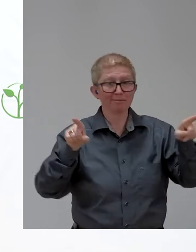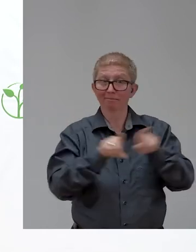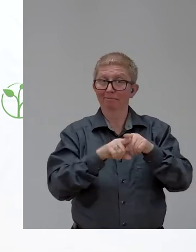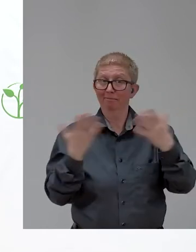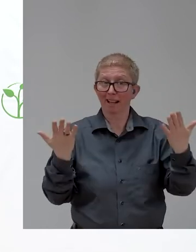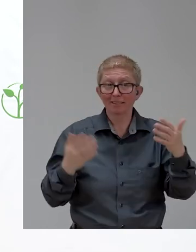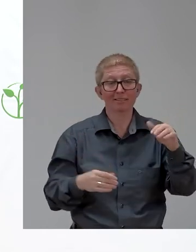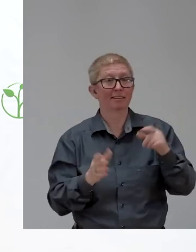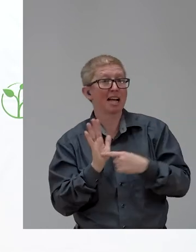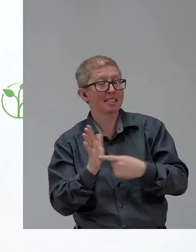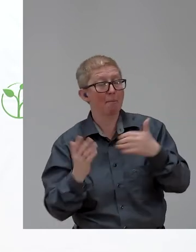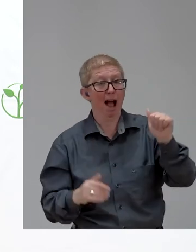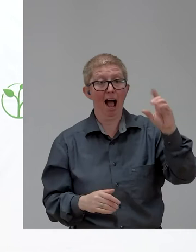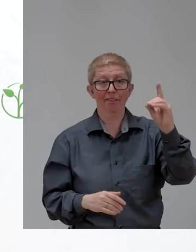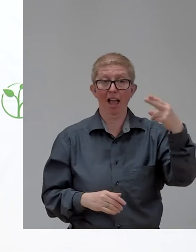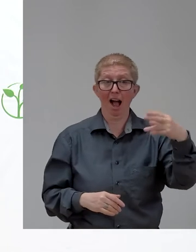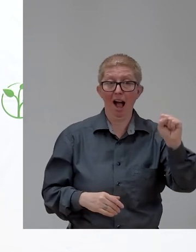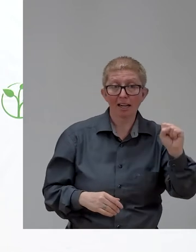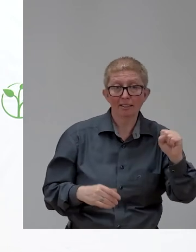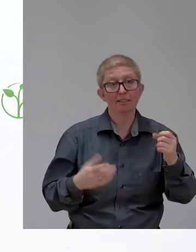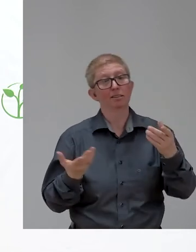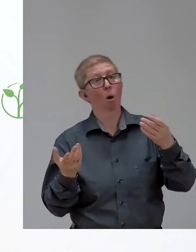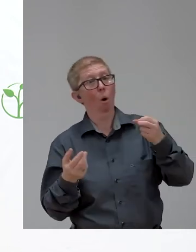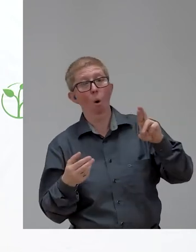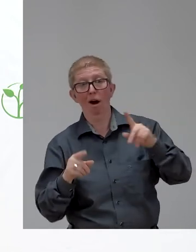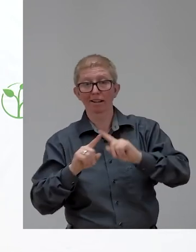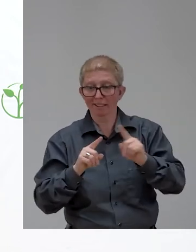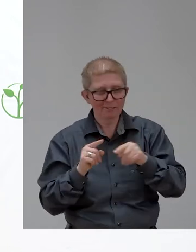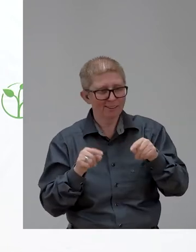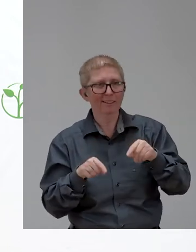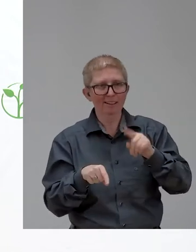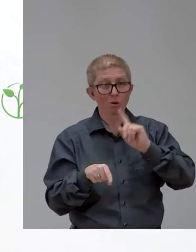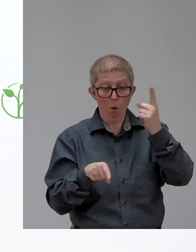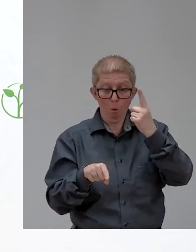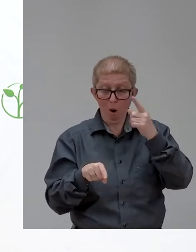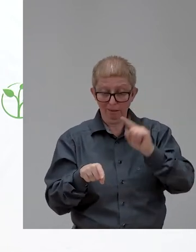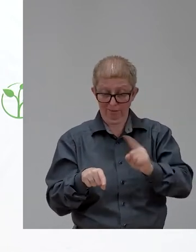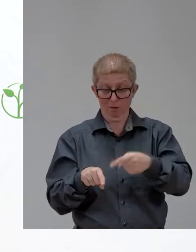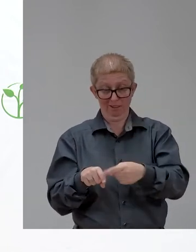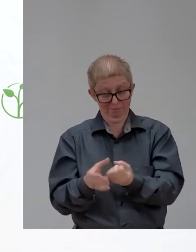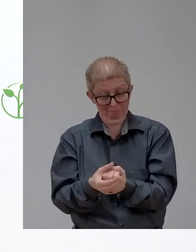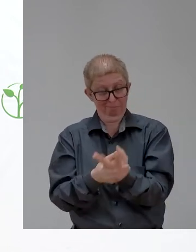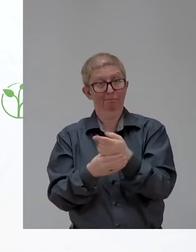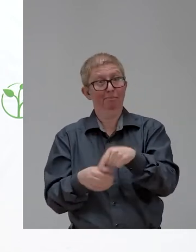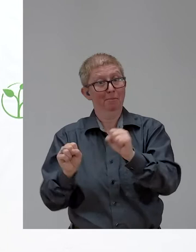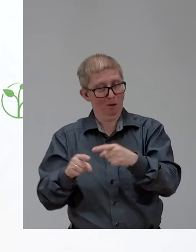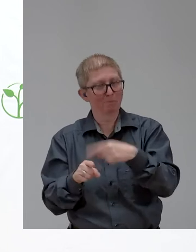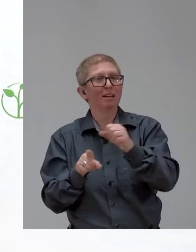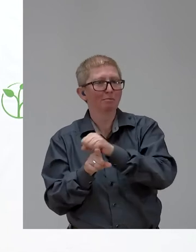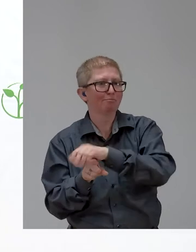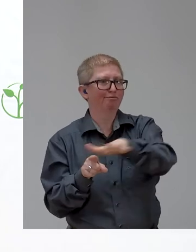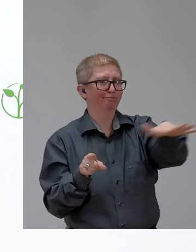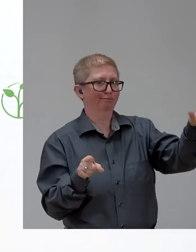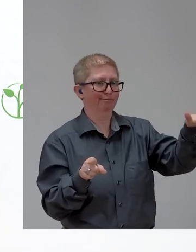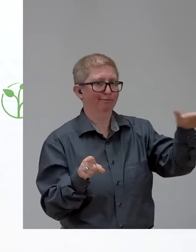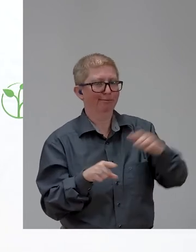impairments. And I'm still with this. I'm still pushing this founder, and I'm still helping this founder to be